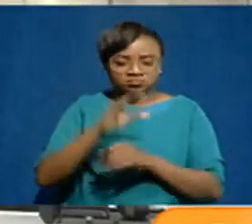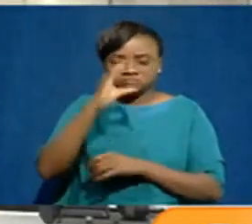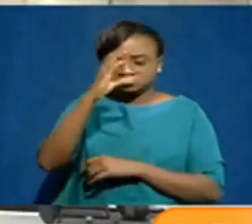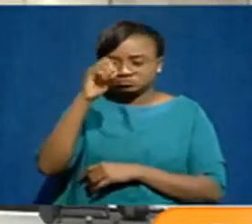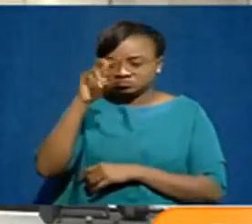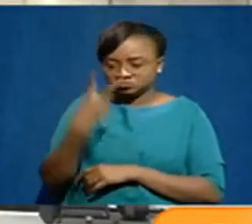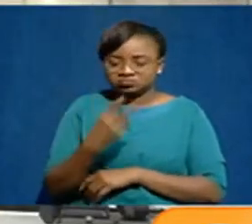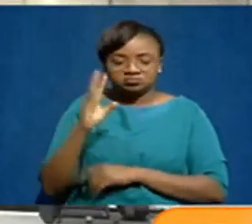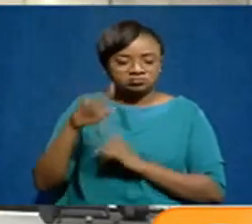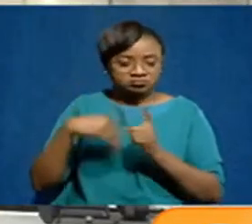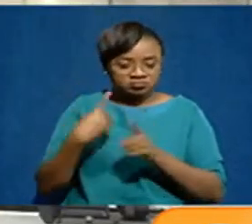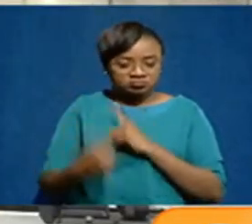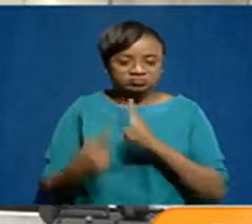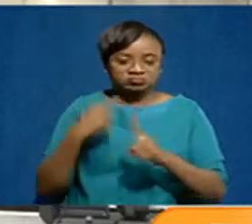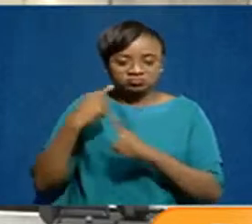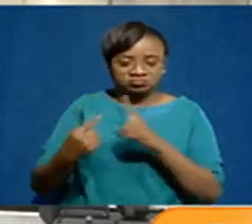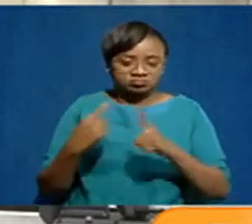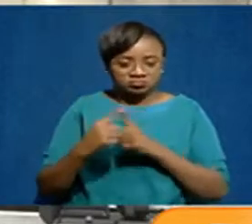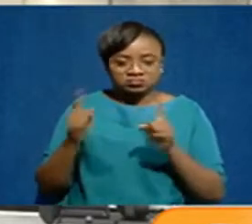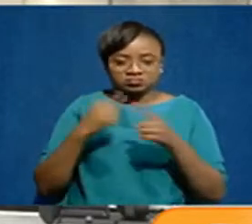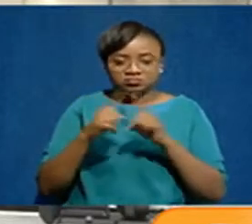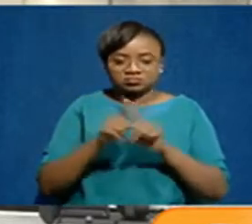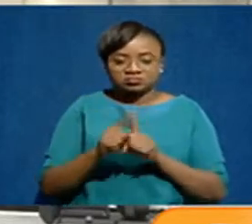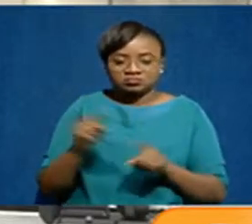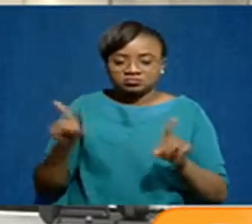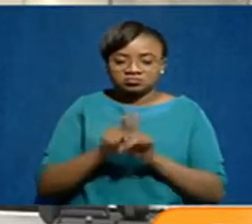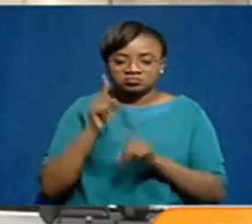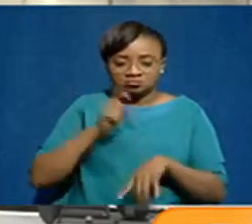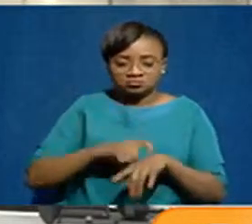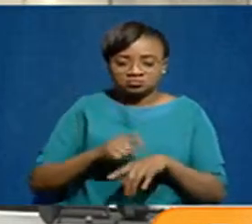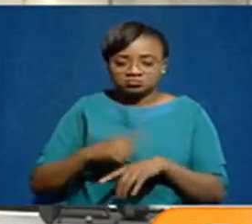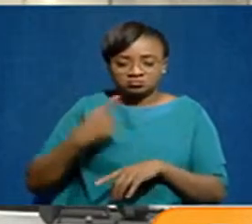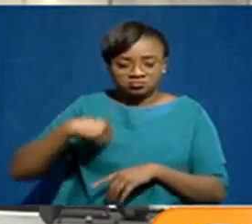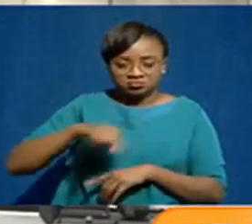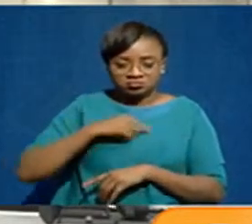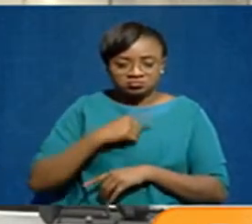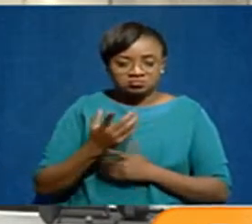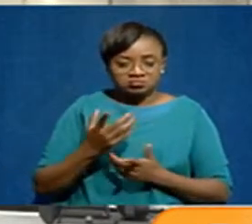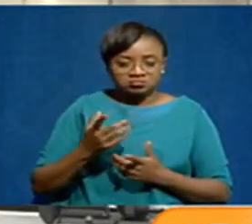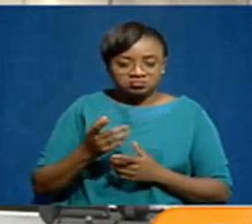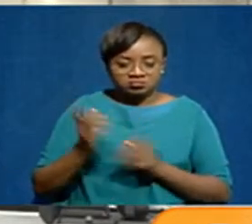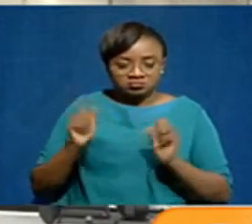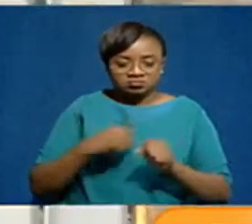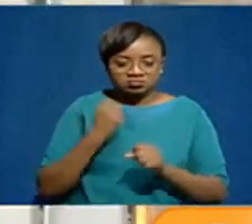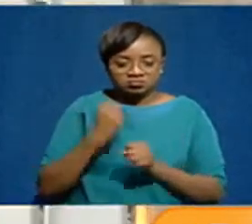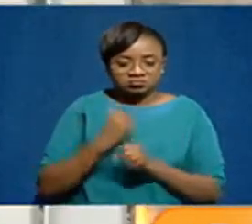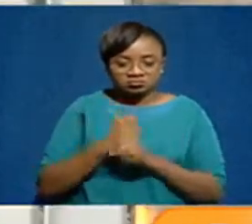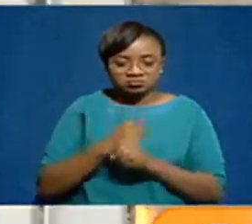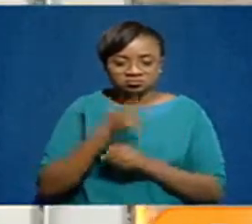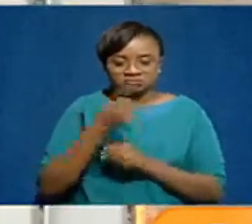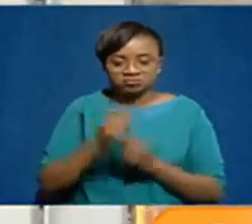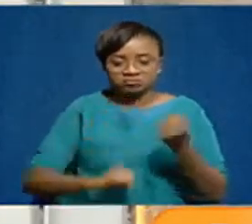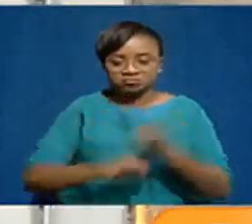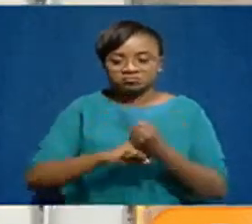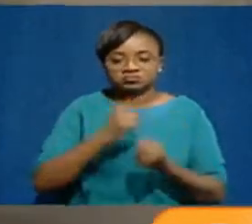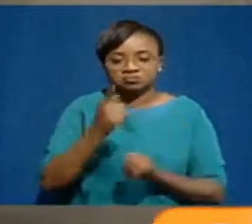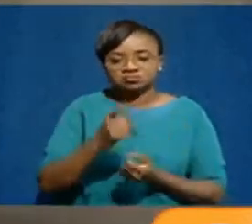atmosphere every year. And at the same time, we'll be the ones who do it as cheaply as possible. Edward